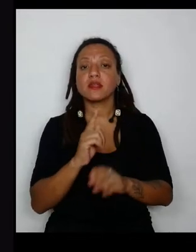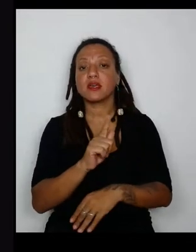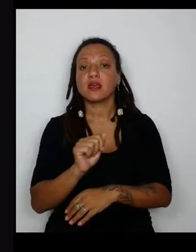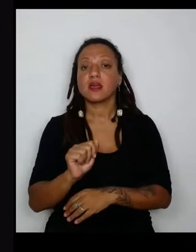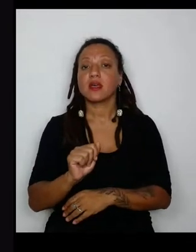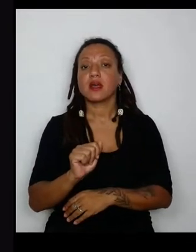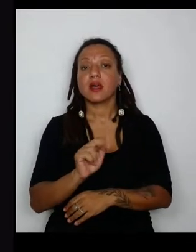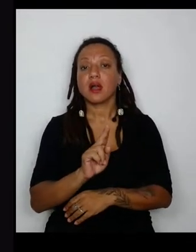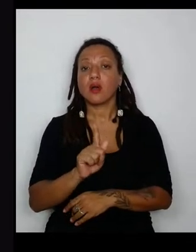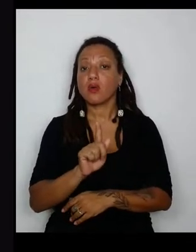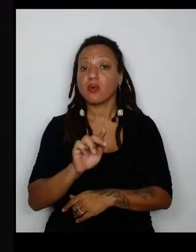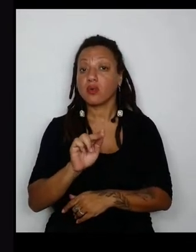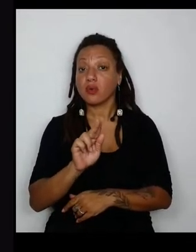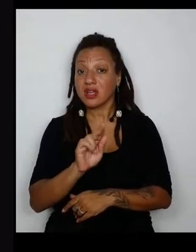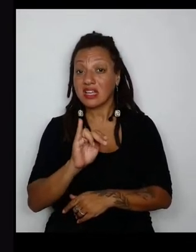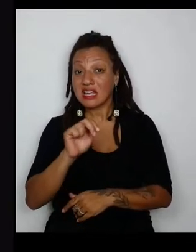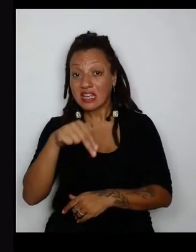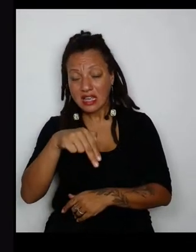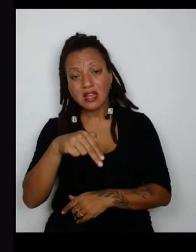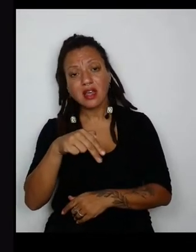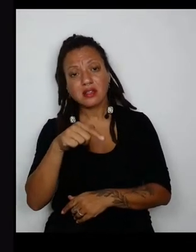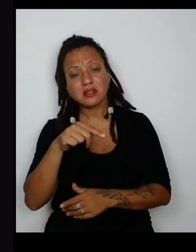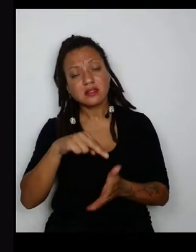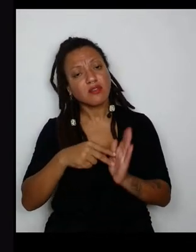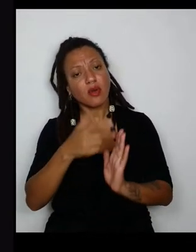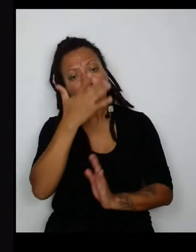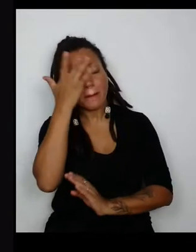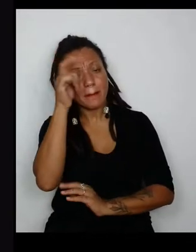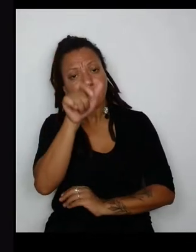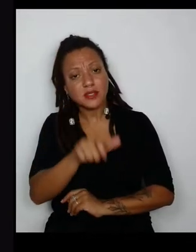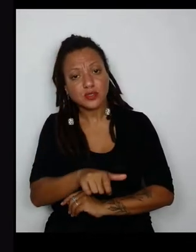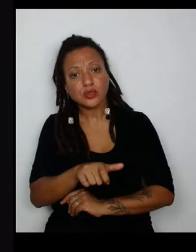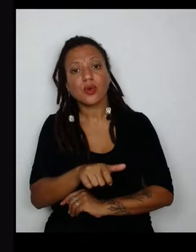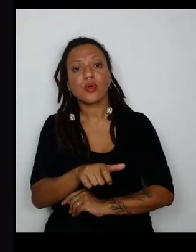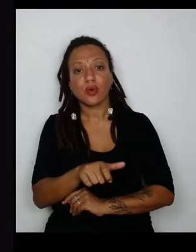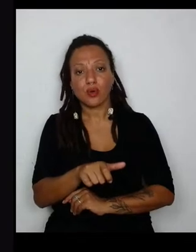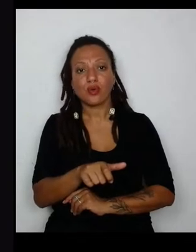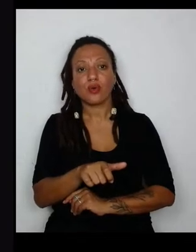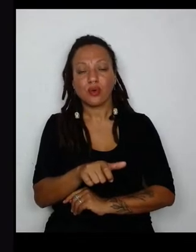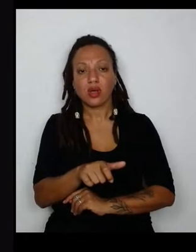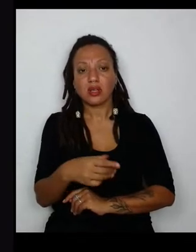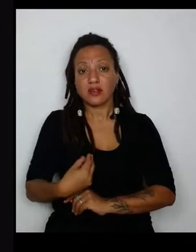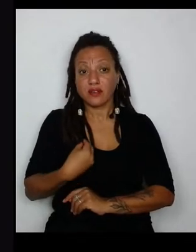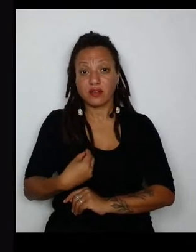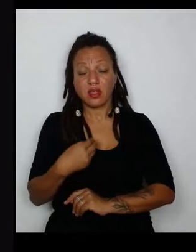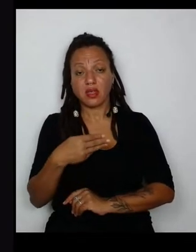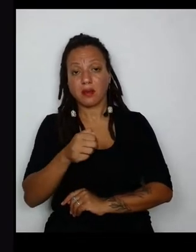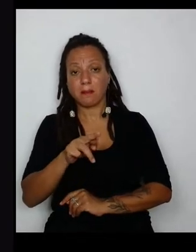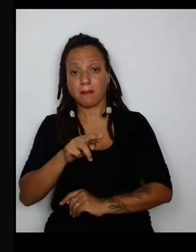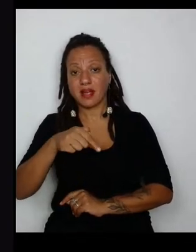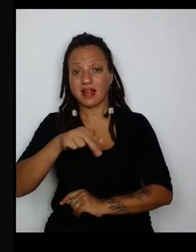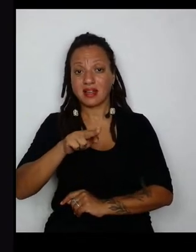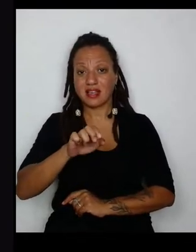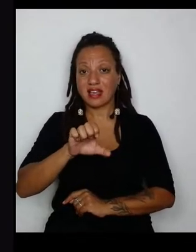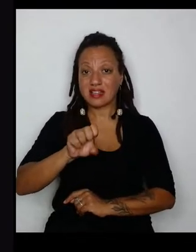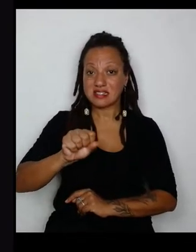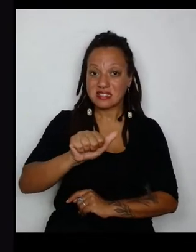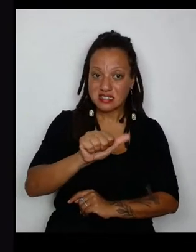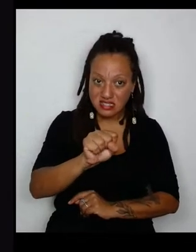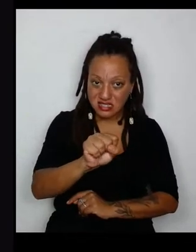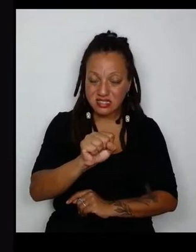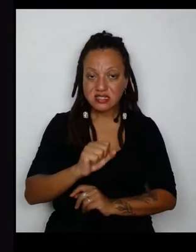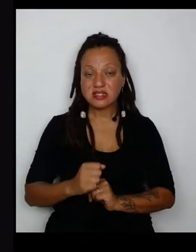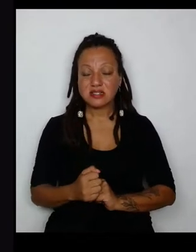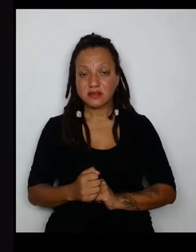marquesas like tyler vayao it's very very important for dan that he traces lineages